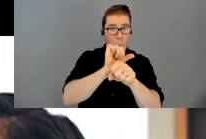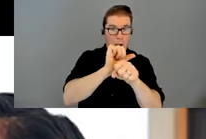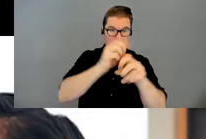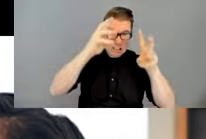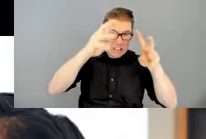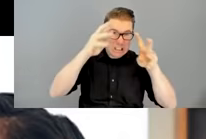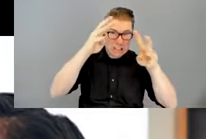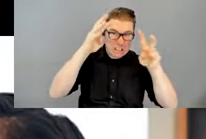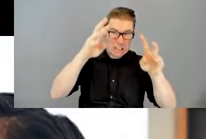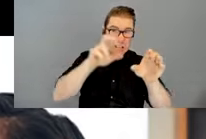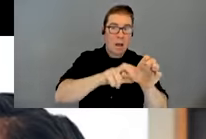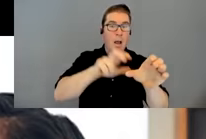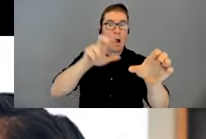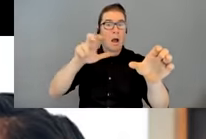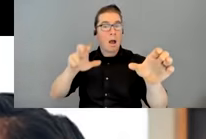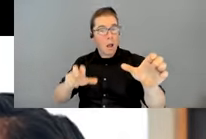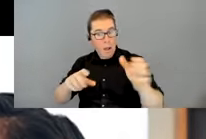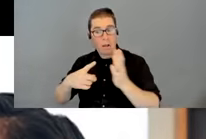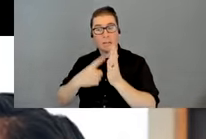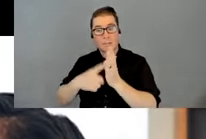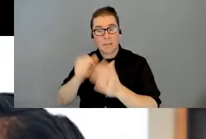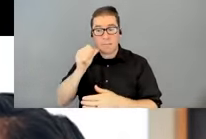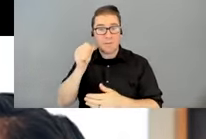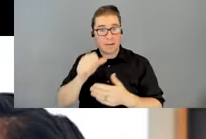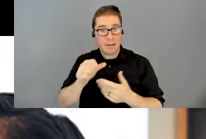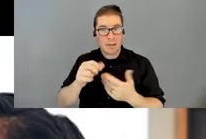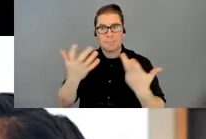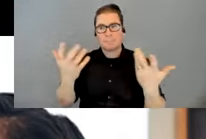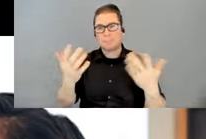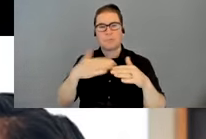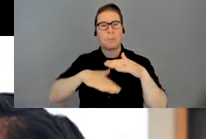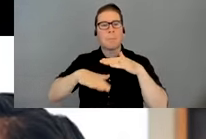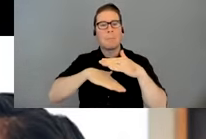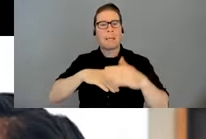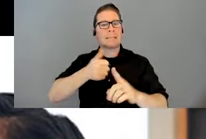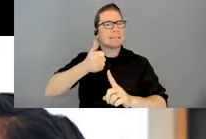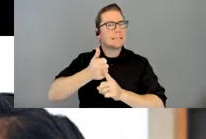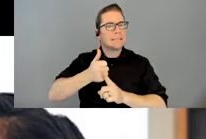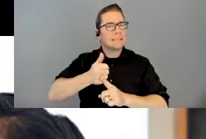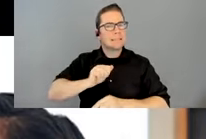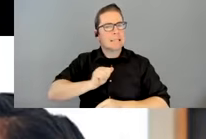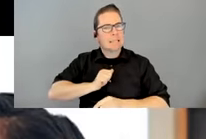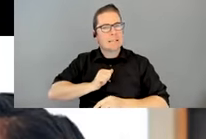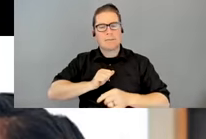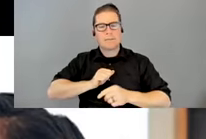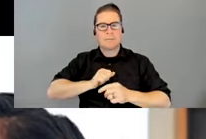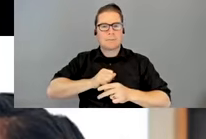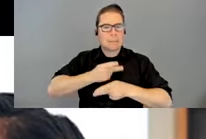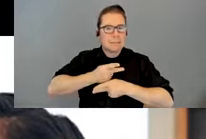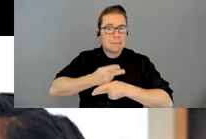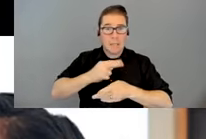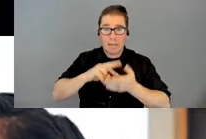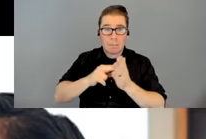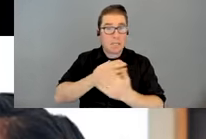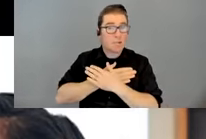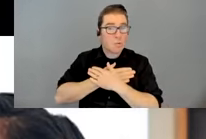We can't underestimate the power of basic self-care. That means getting enough rest and eating nourishing foods. And